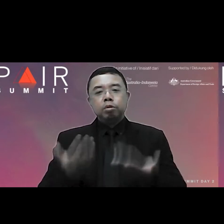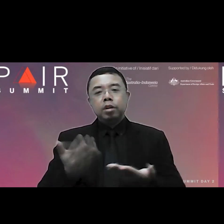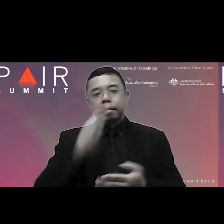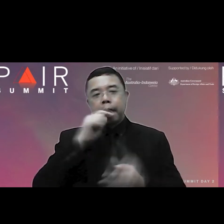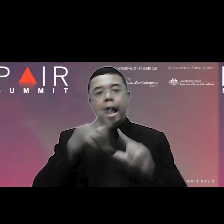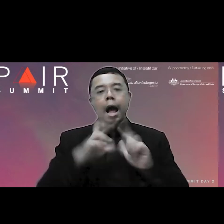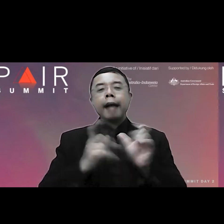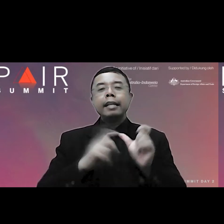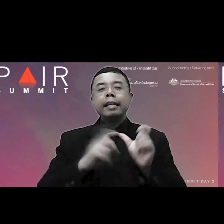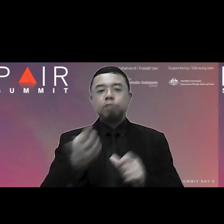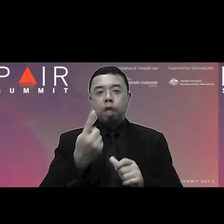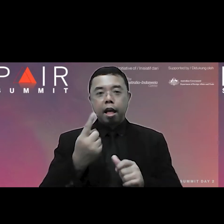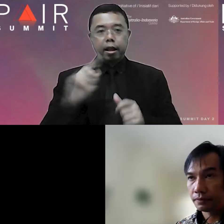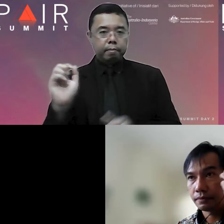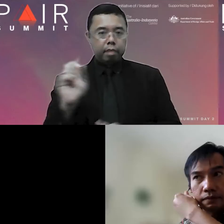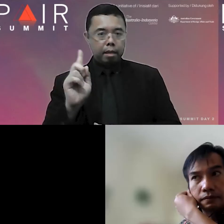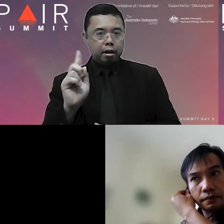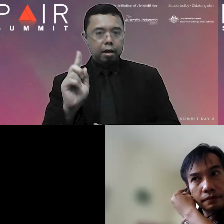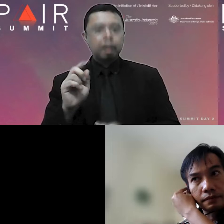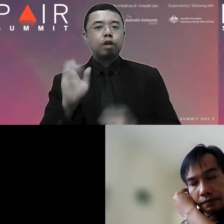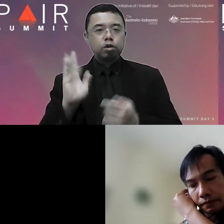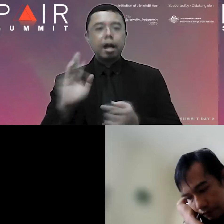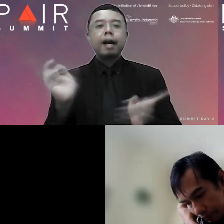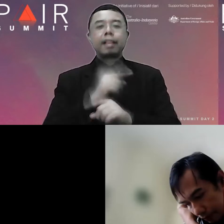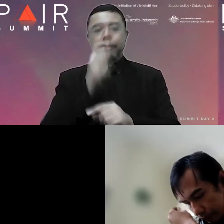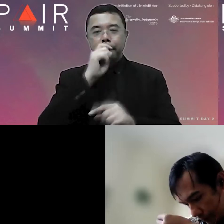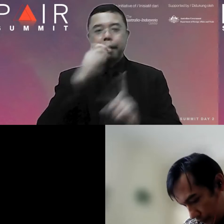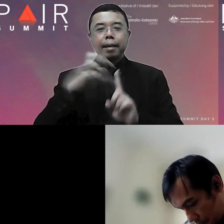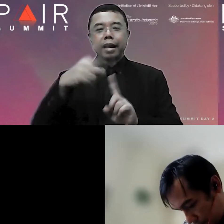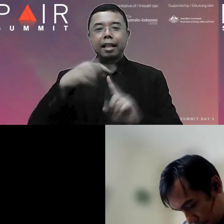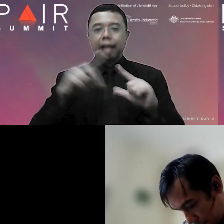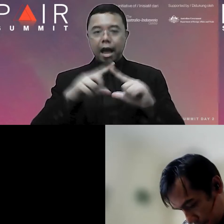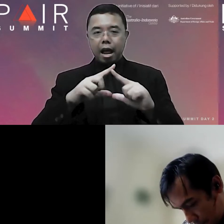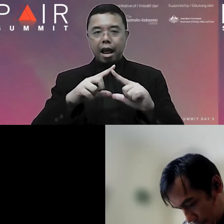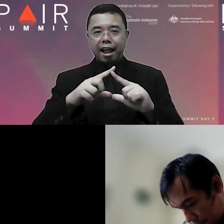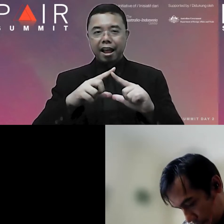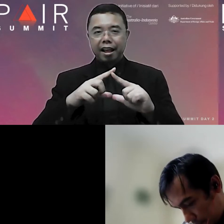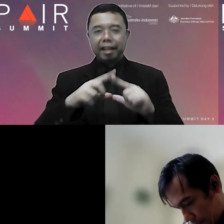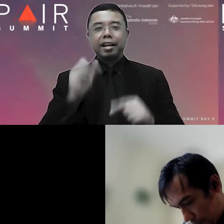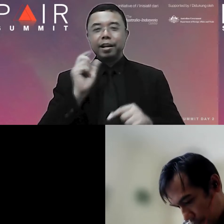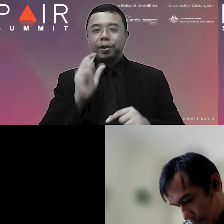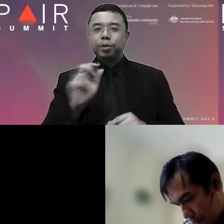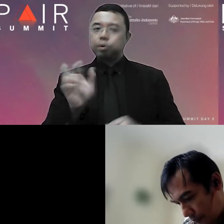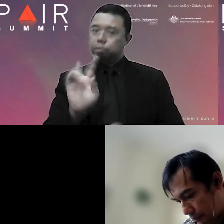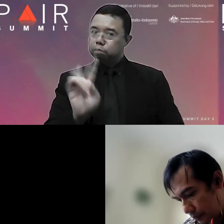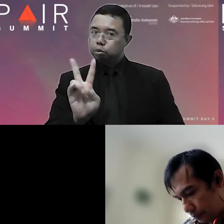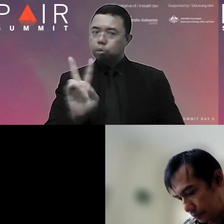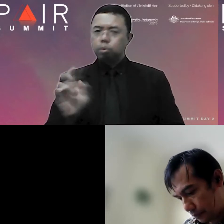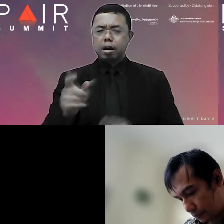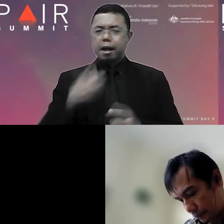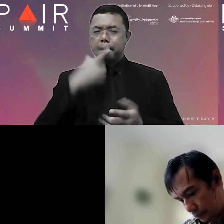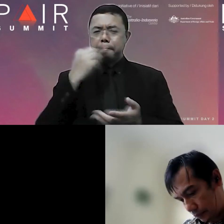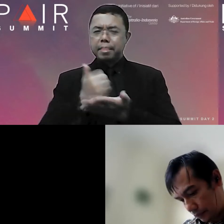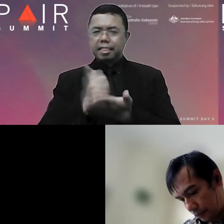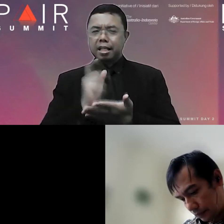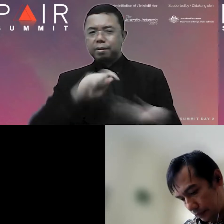Petra, because you're both at the front line of some of the changes that are happening. Anis, can you tell us what sort of